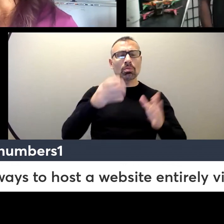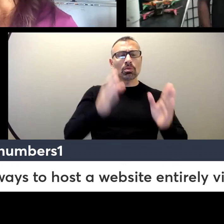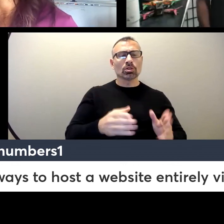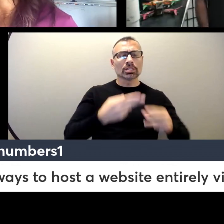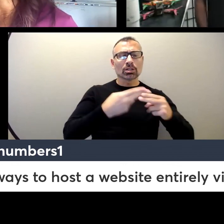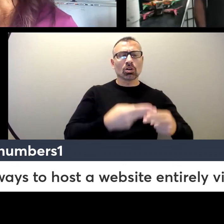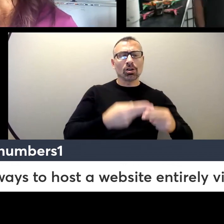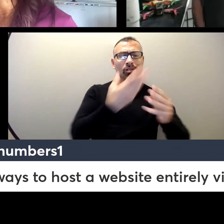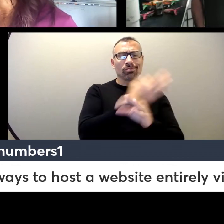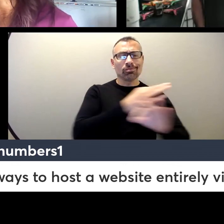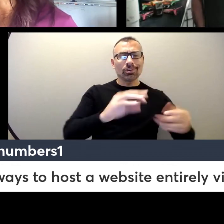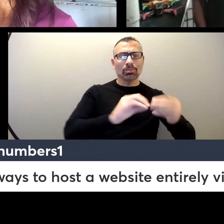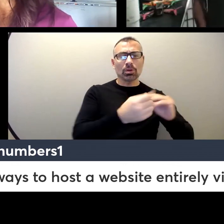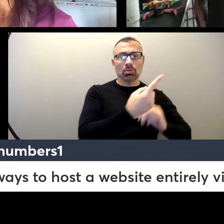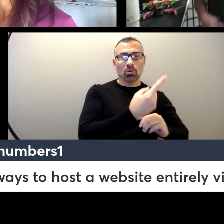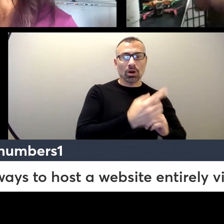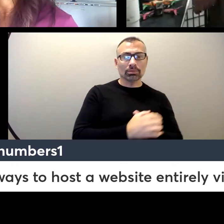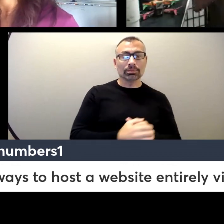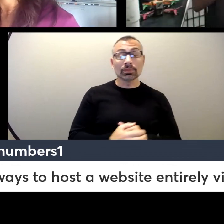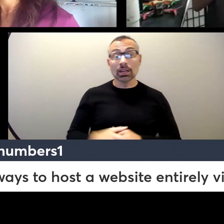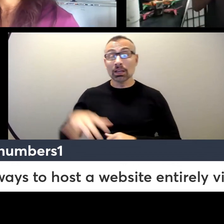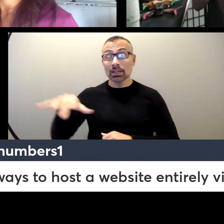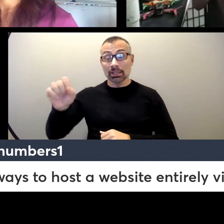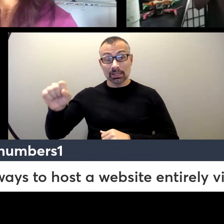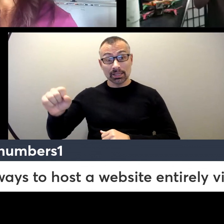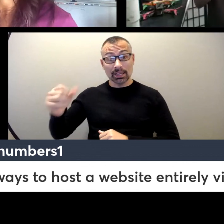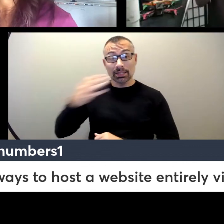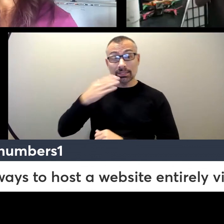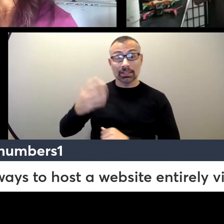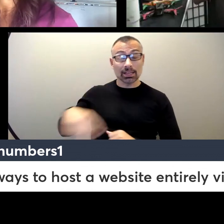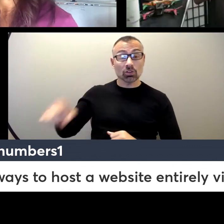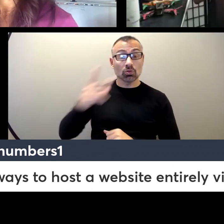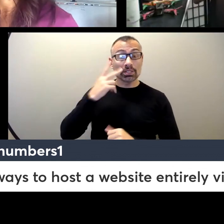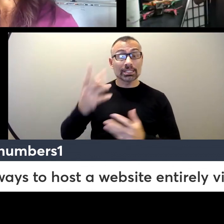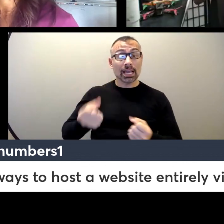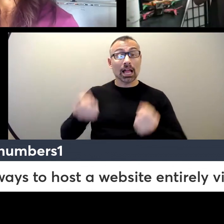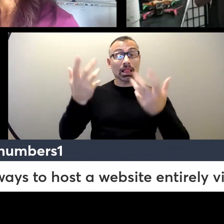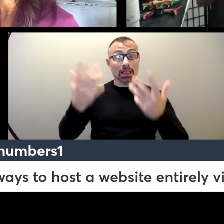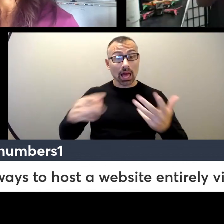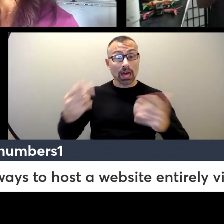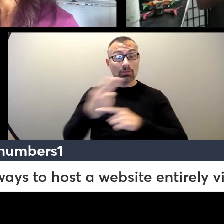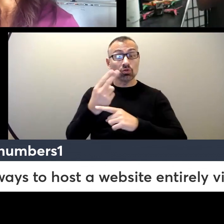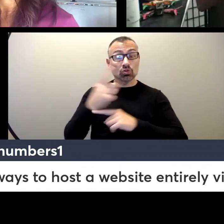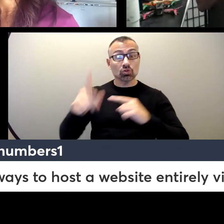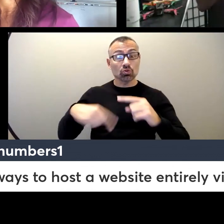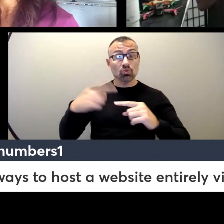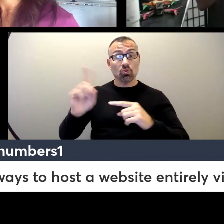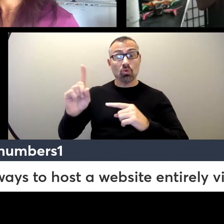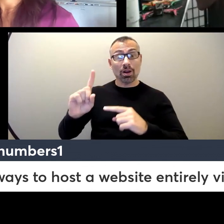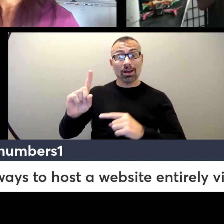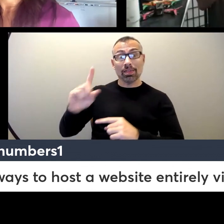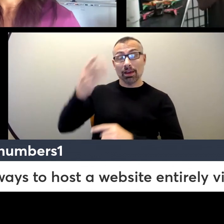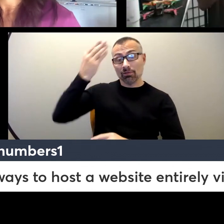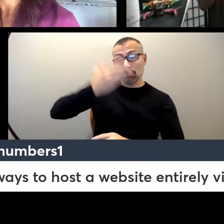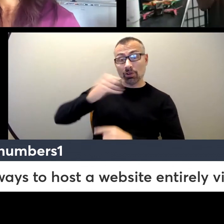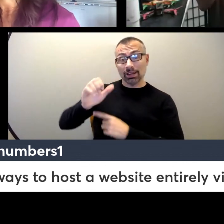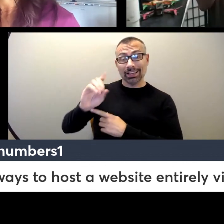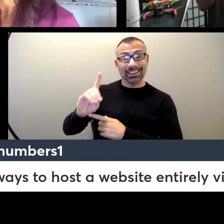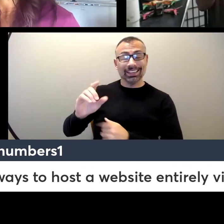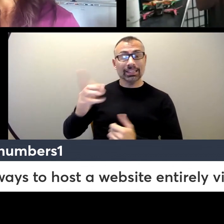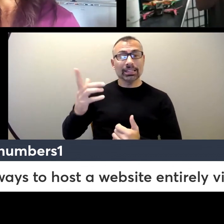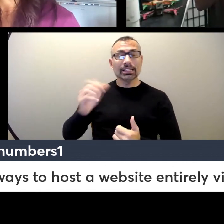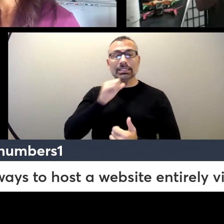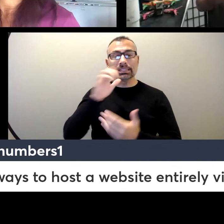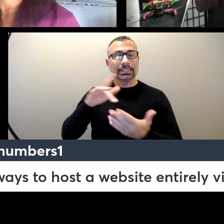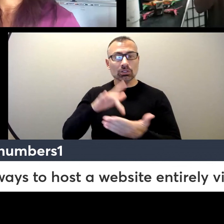lot of those use cases come out, right, where that front end is actually decentralized, right? So you take that front end, You think about very simple, single page websites.